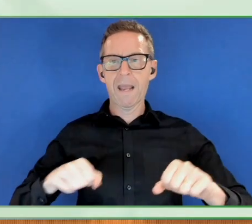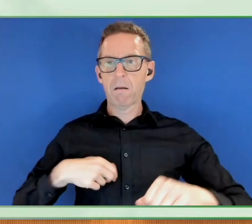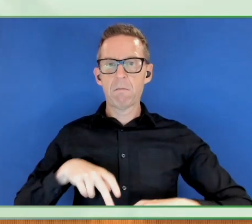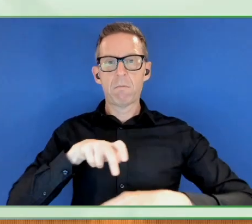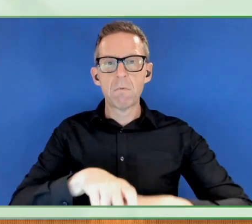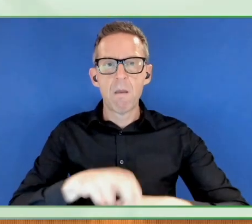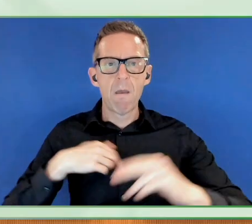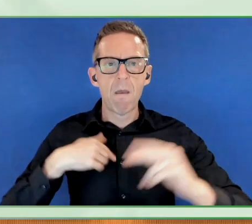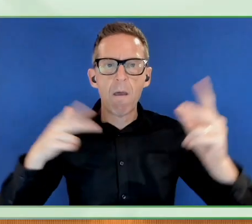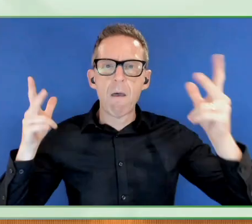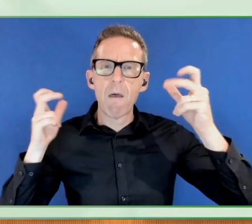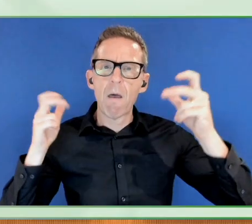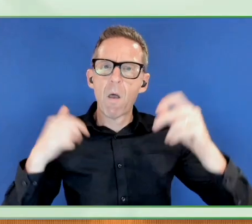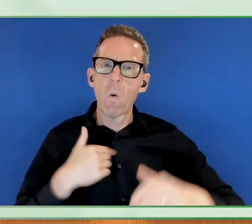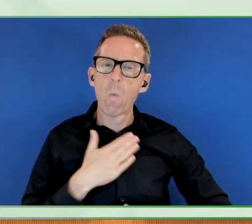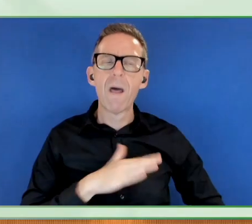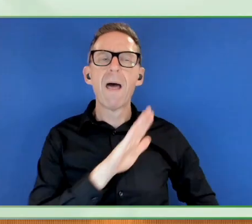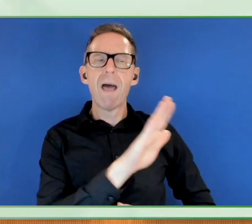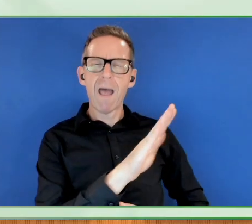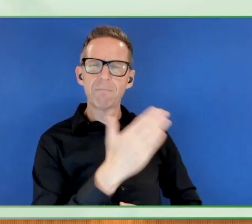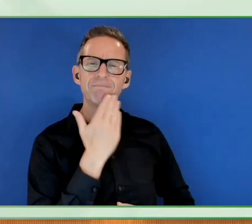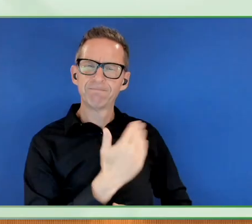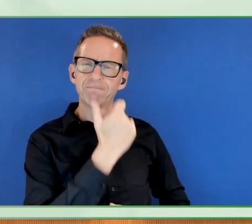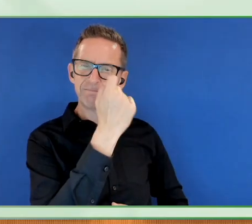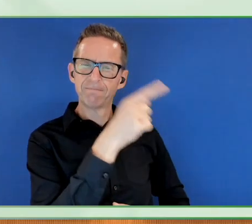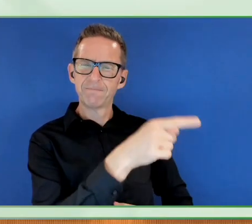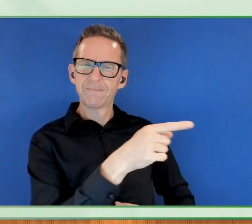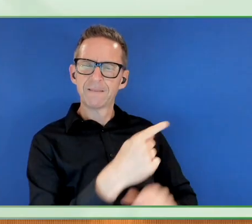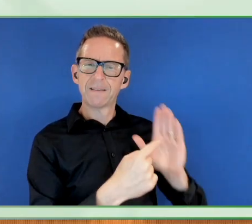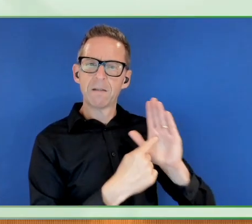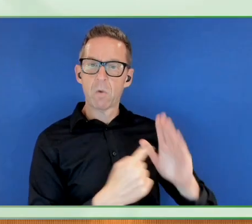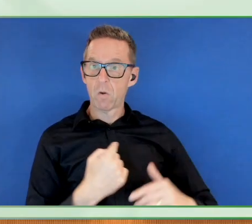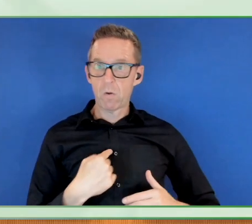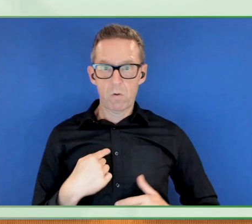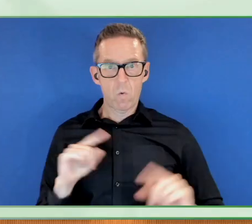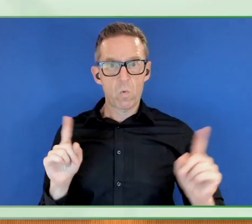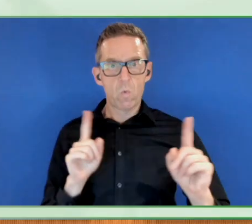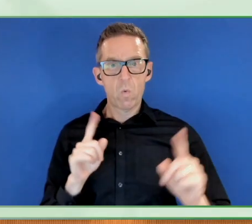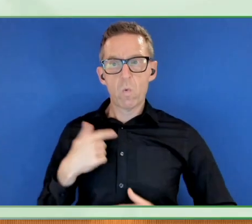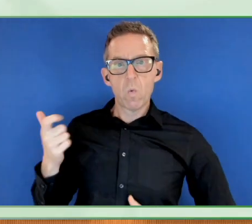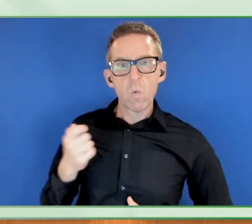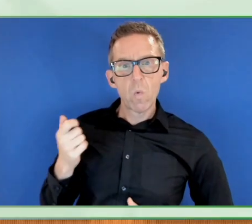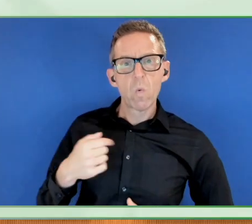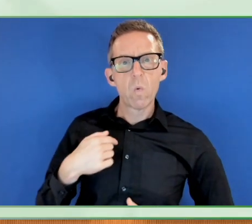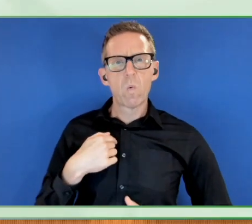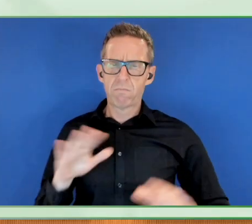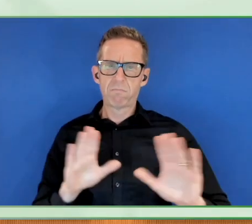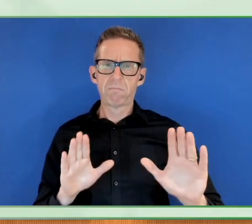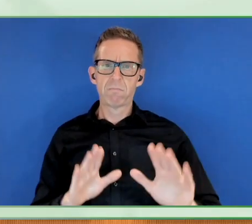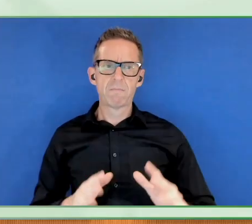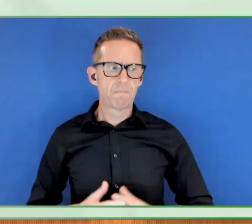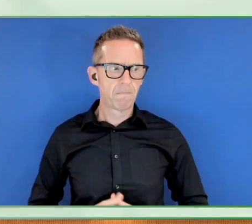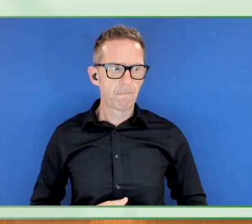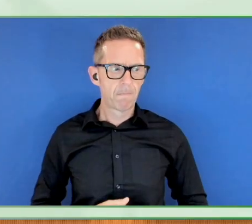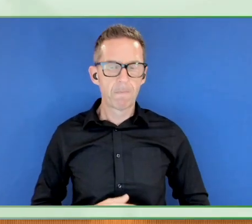now, but I'm not entitled. I don't have any right for that. So we have to advocate for changing those laws